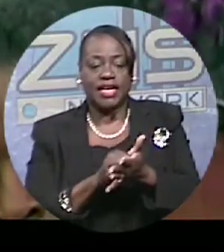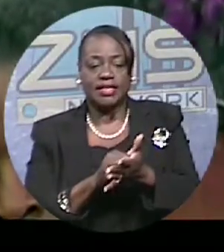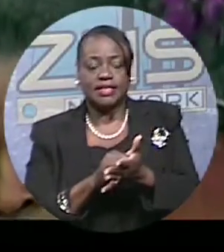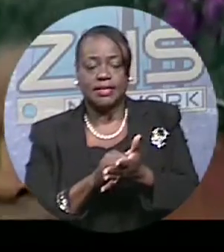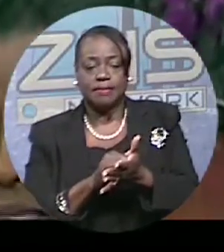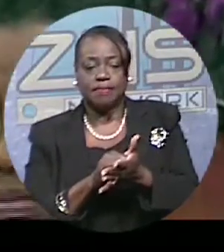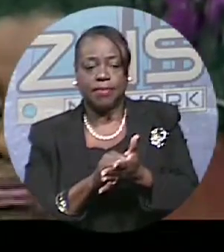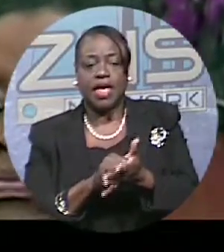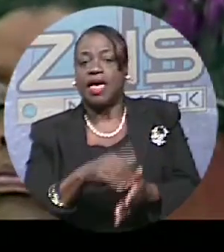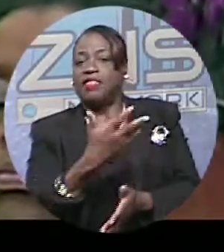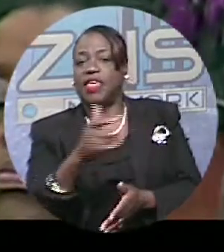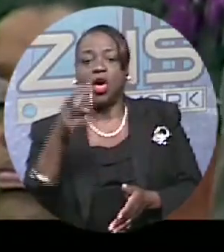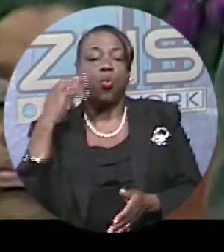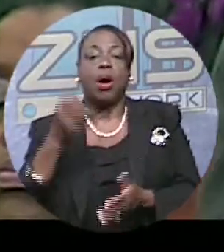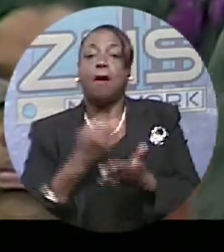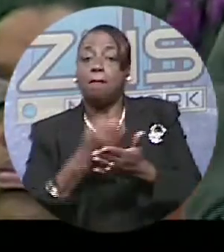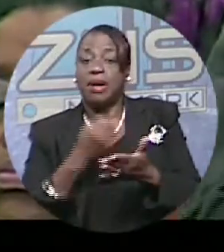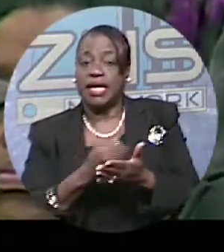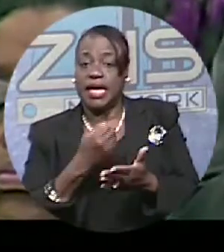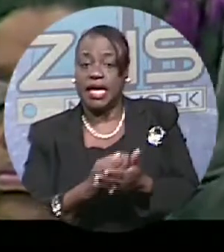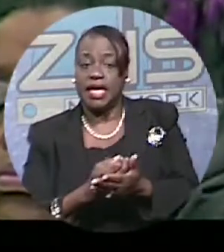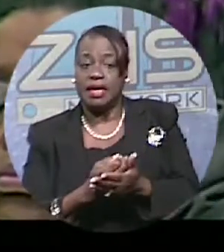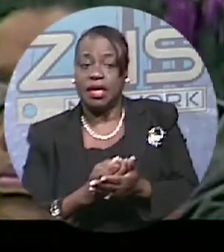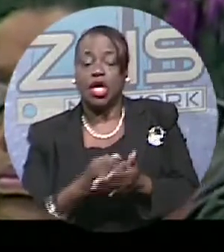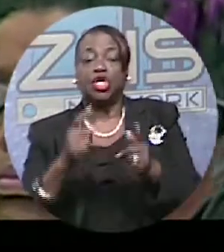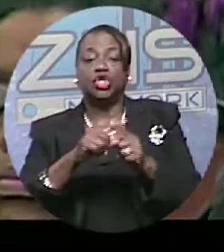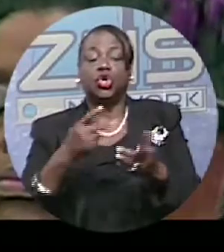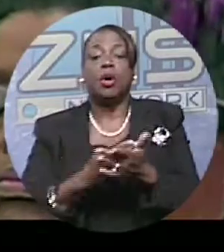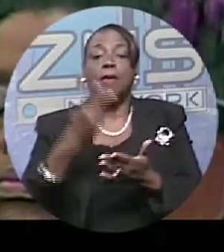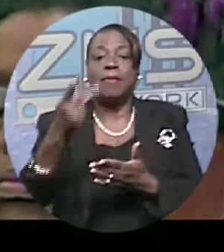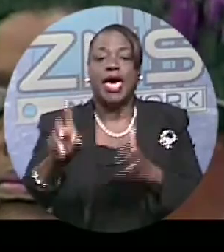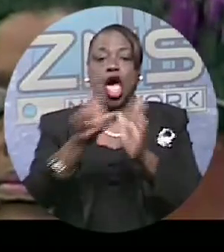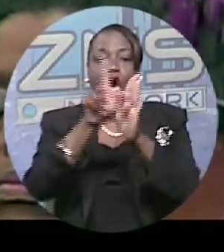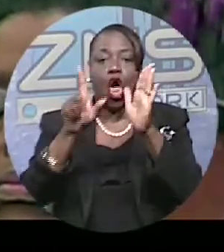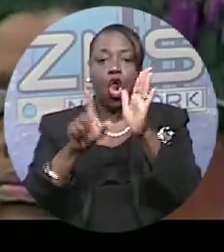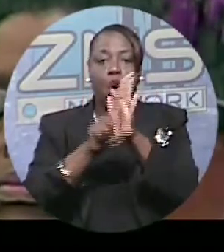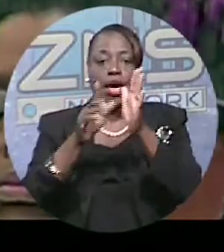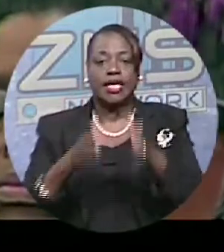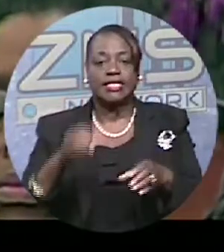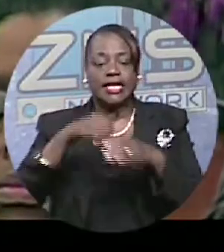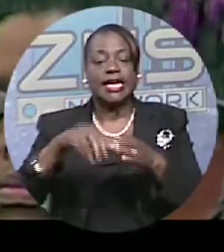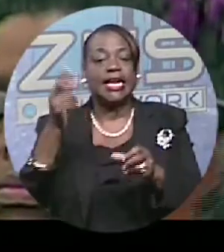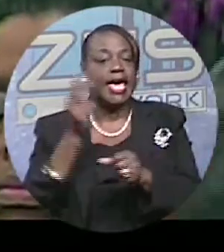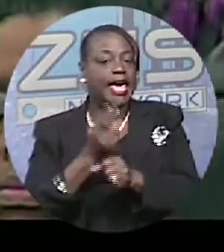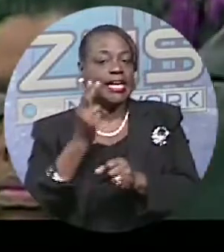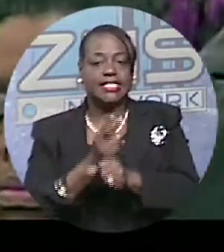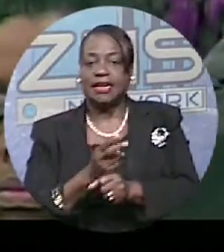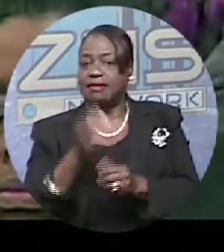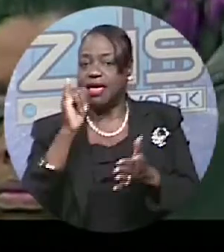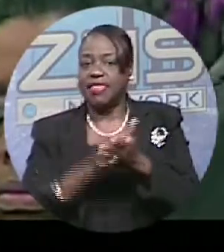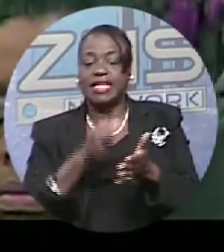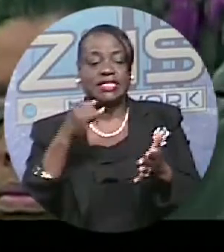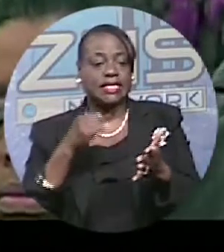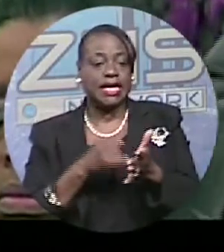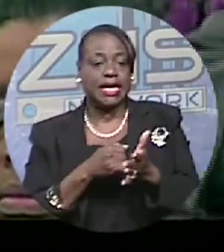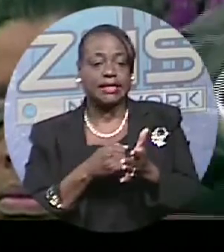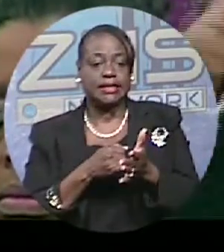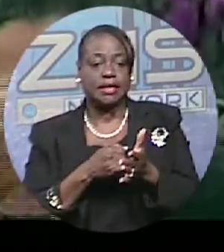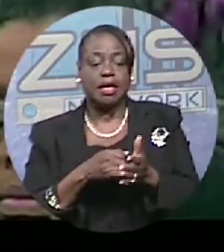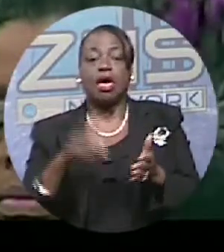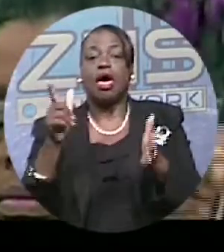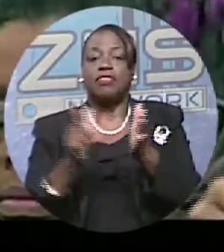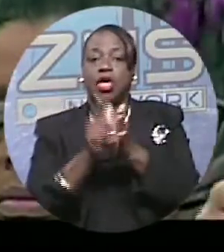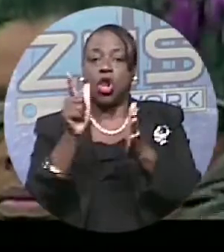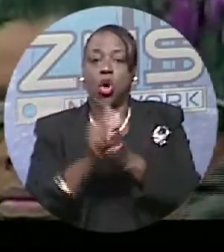there were funds transmitted to pay lawyers in Haiti. That's it. The lawyers came,